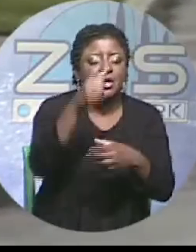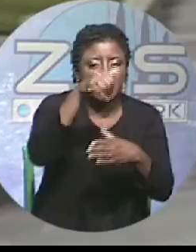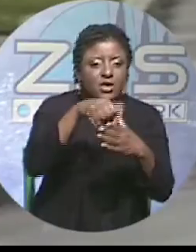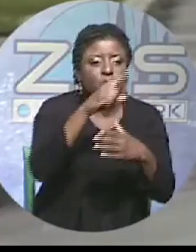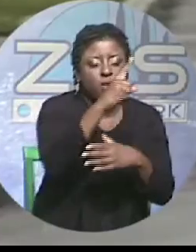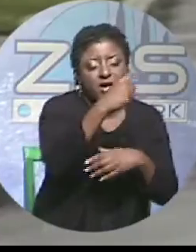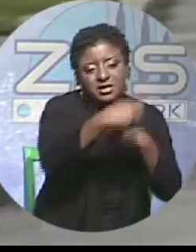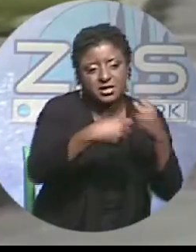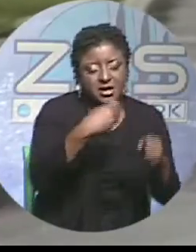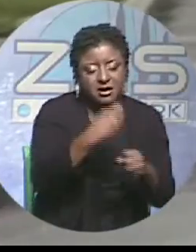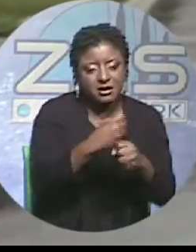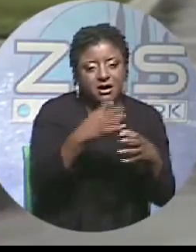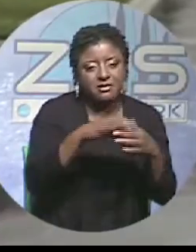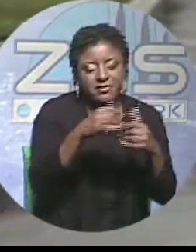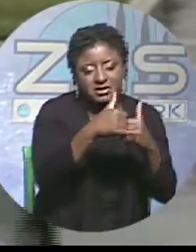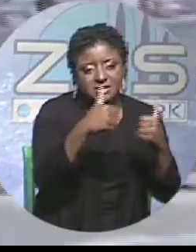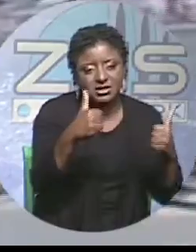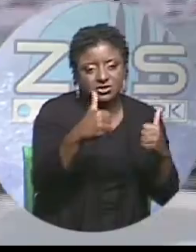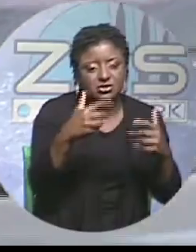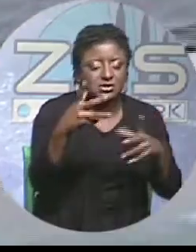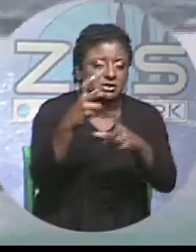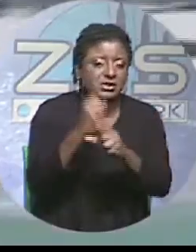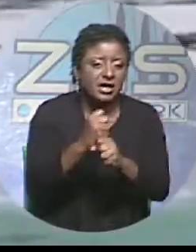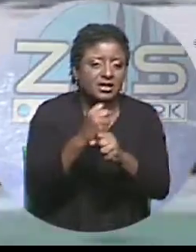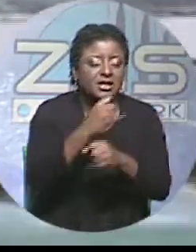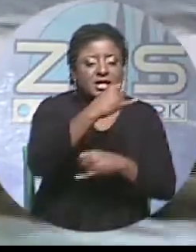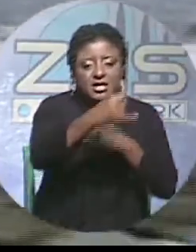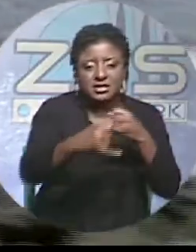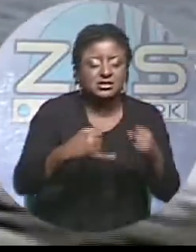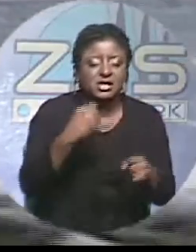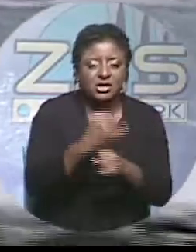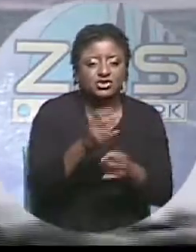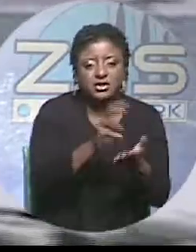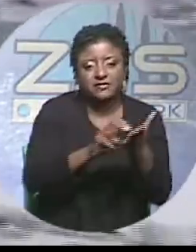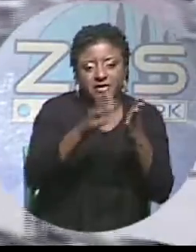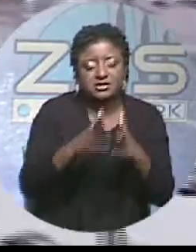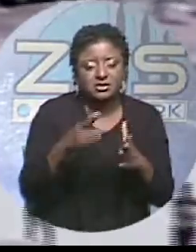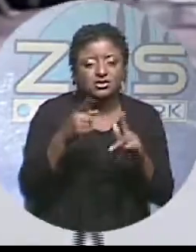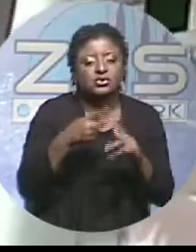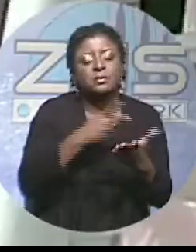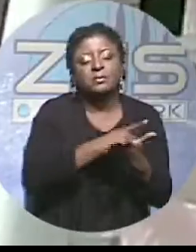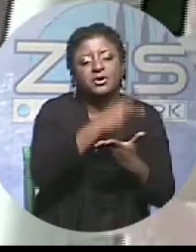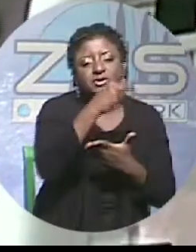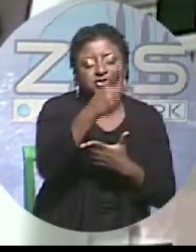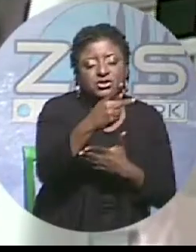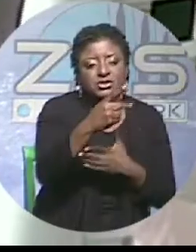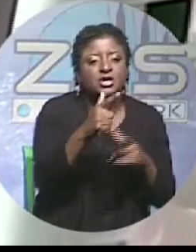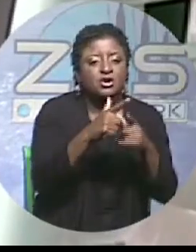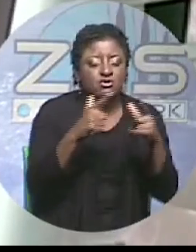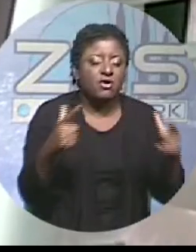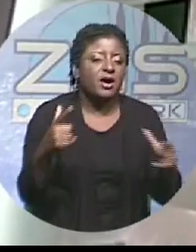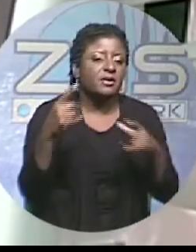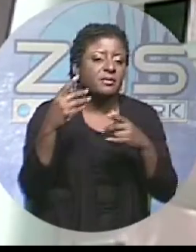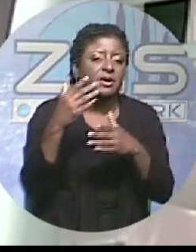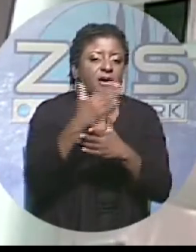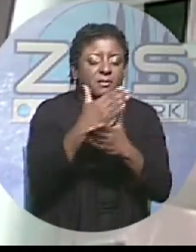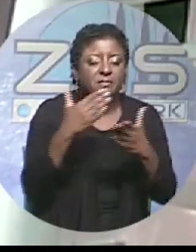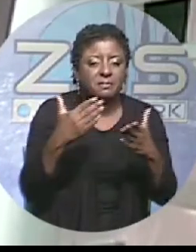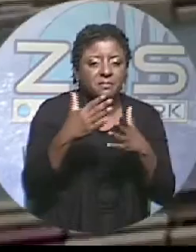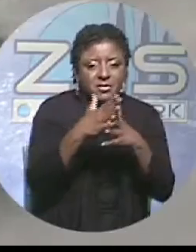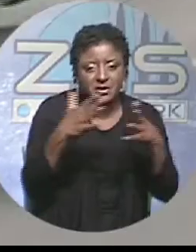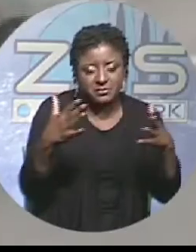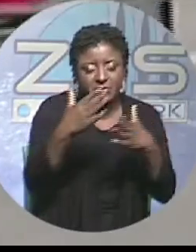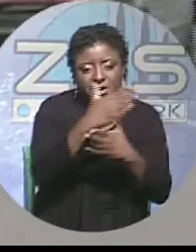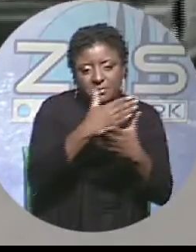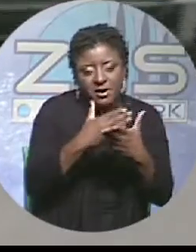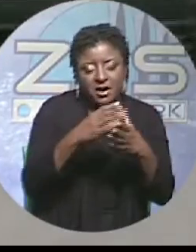of the extension, secure an international investor to purchase a majority stake of the Grand Bahama Port Authority, a submission of a